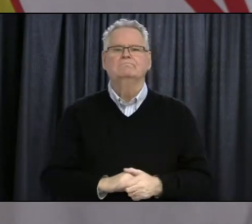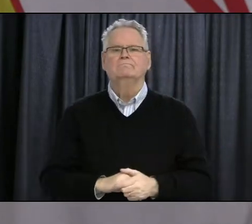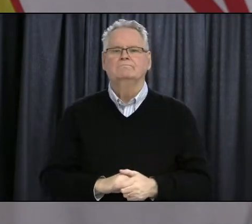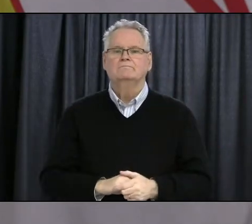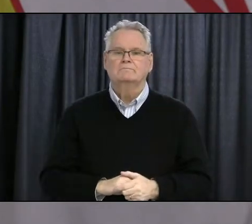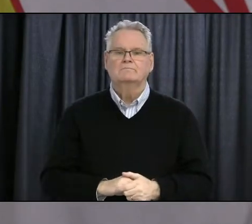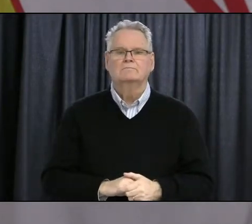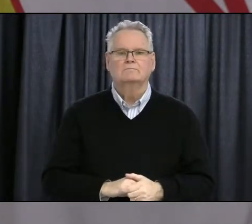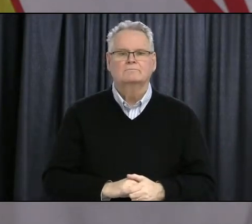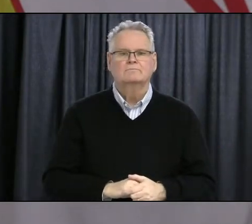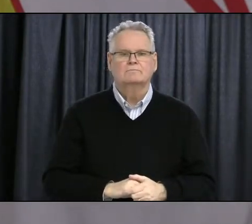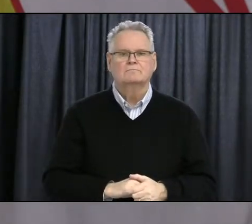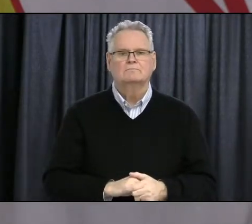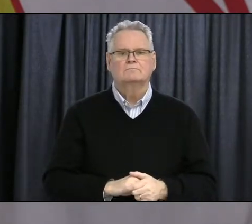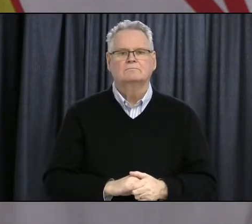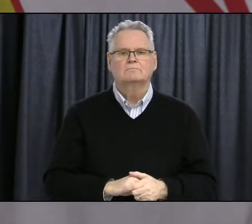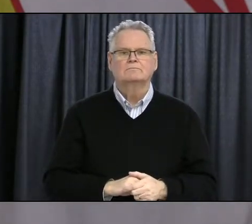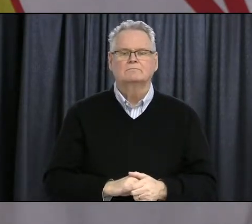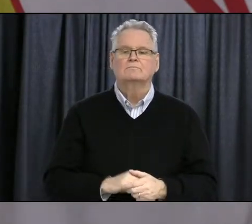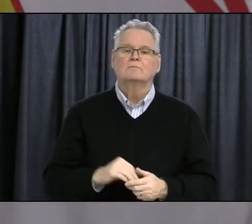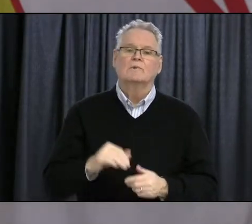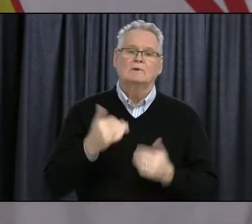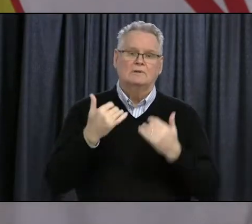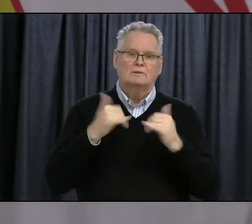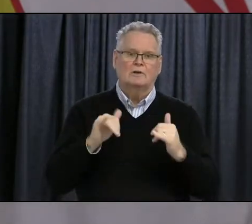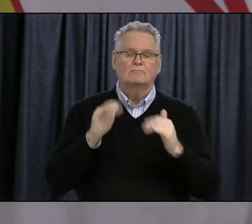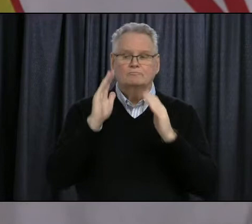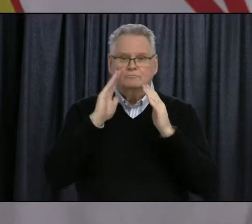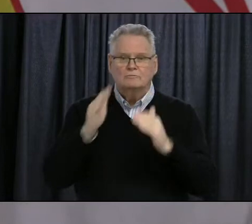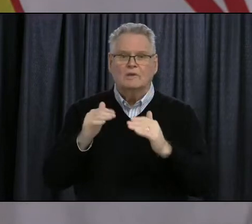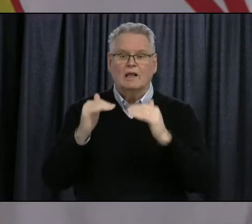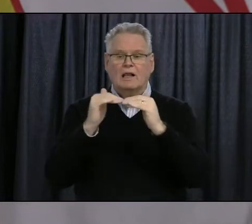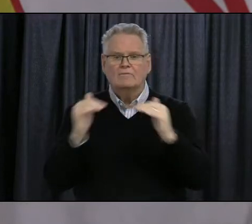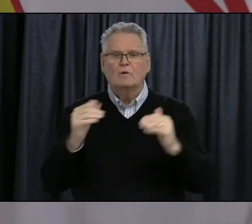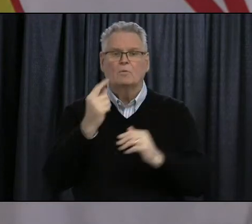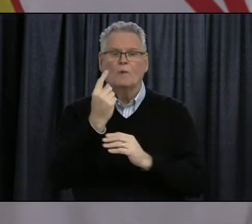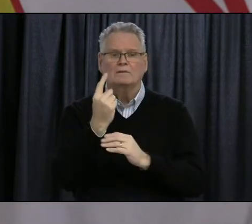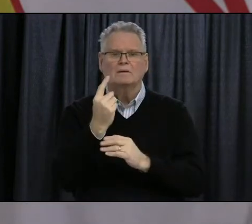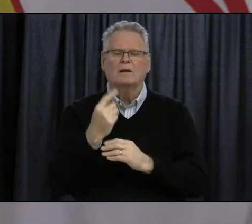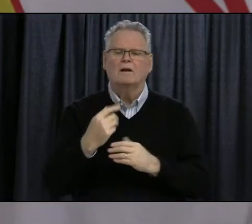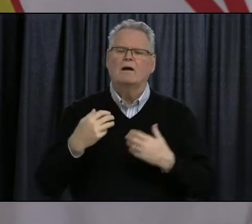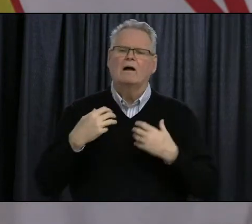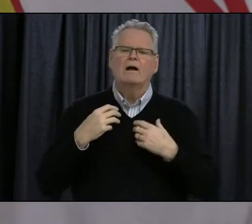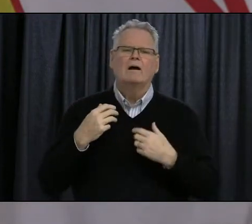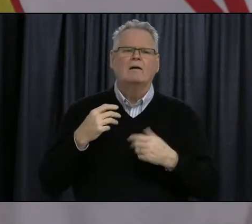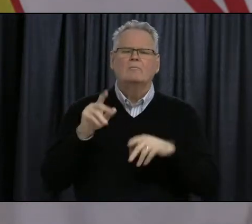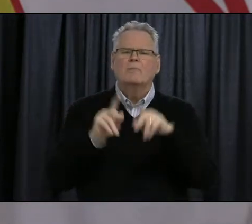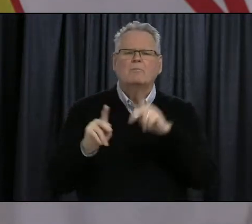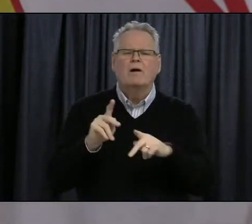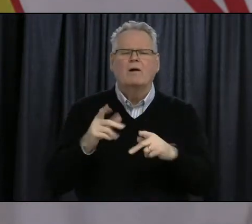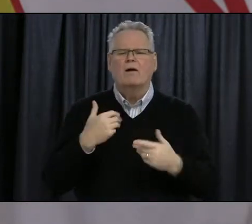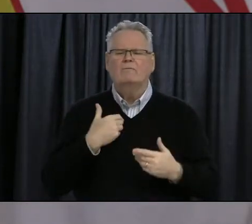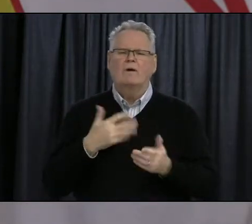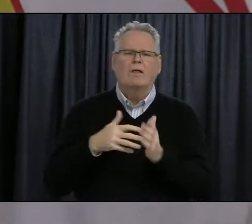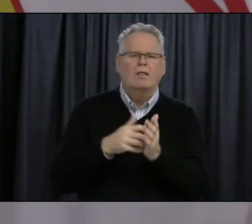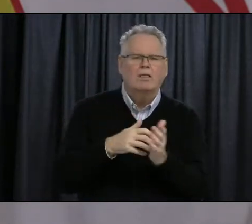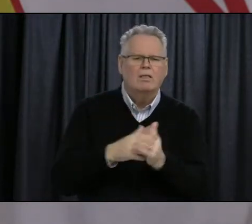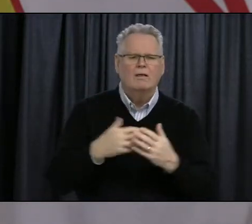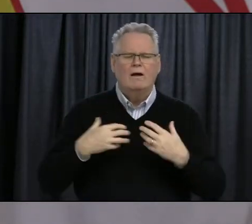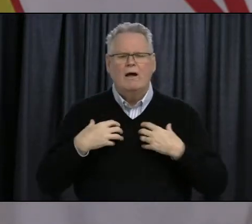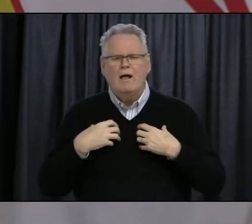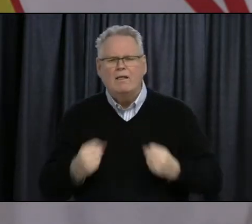COVID. In Canada, individuals over the age of 80 comprise the largest portion of hospitalizations